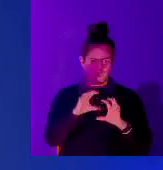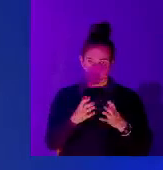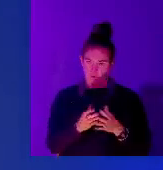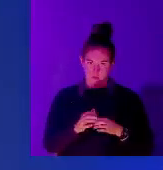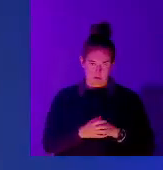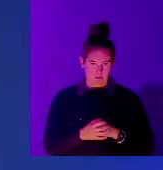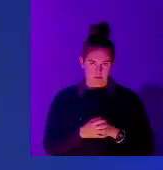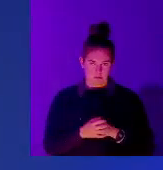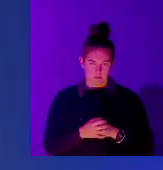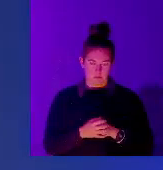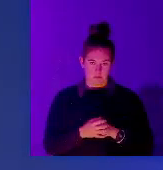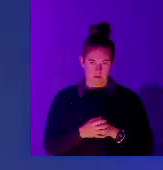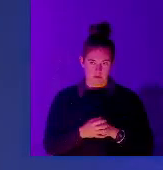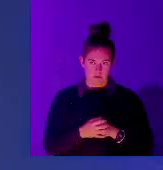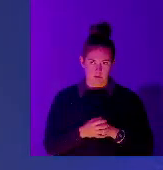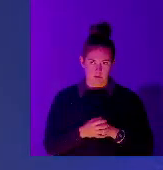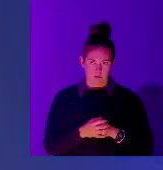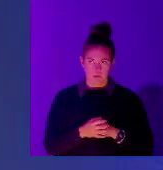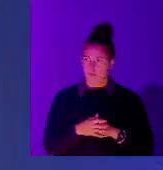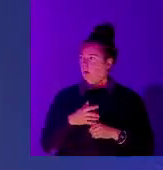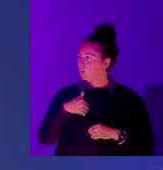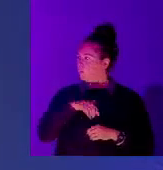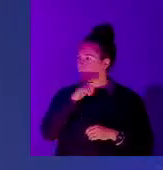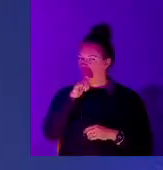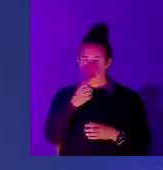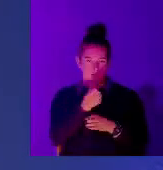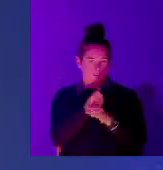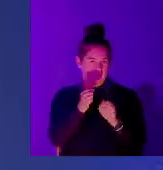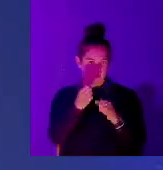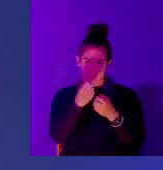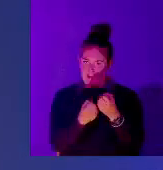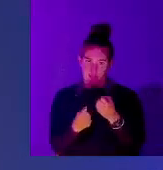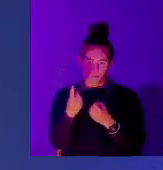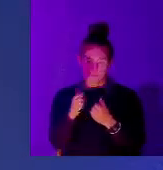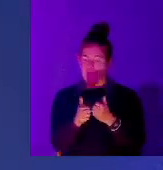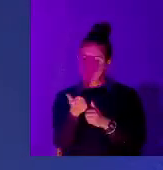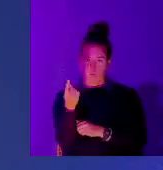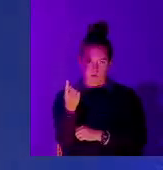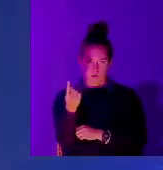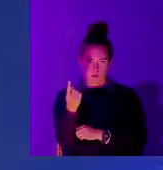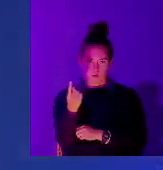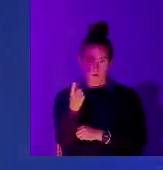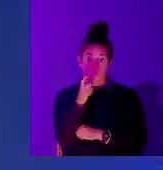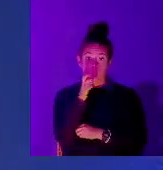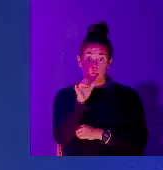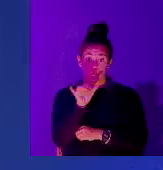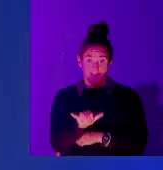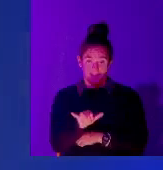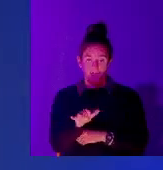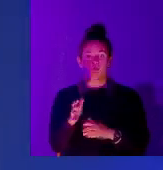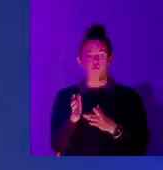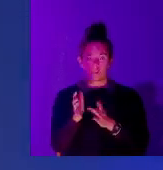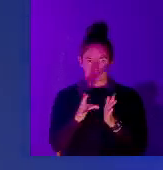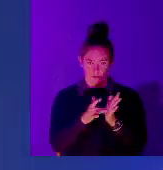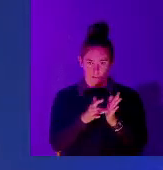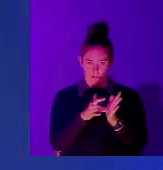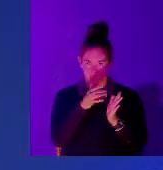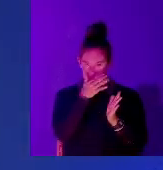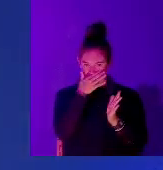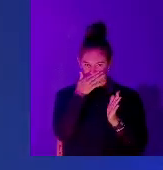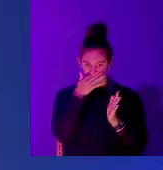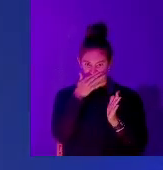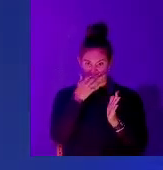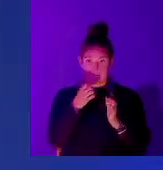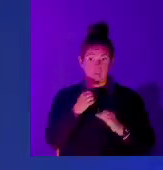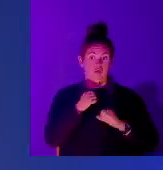We do not save anyone. Jesus does. And strongly standing against